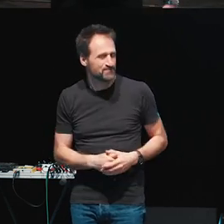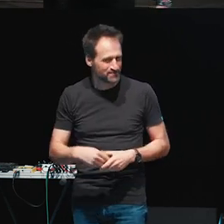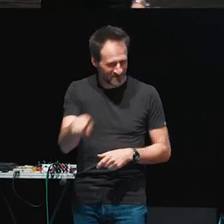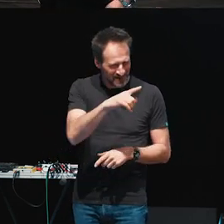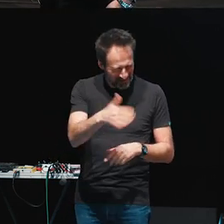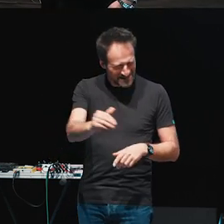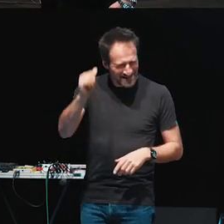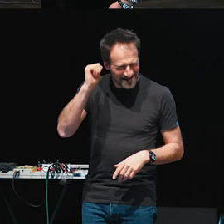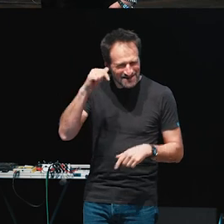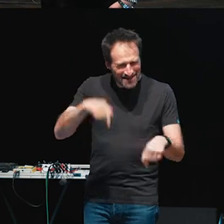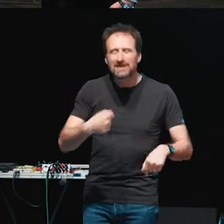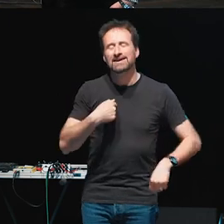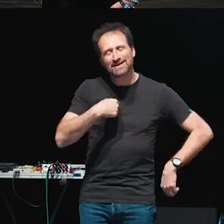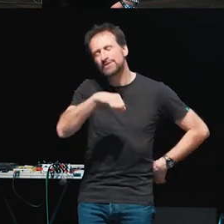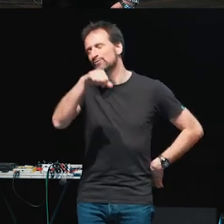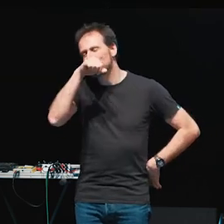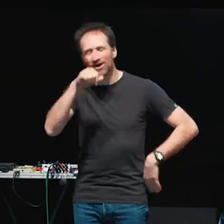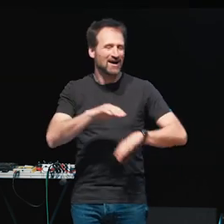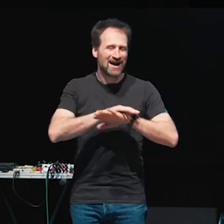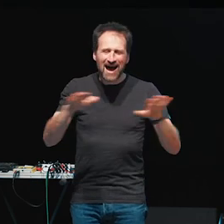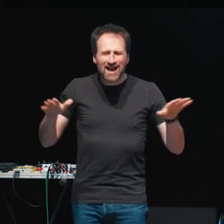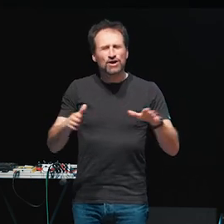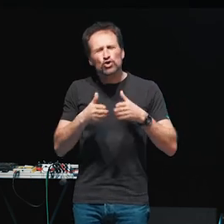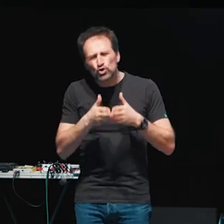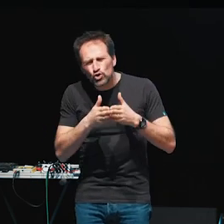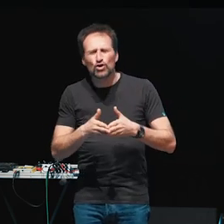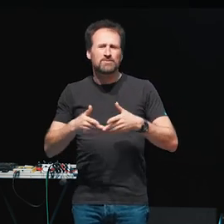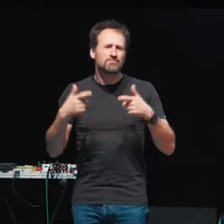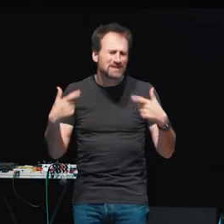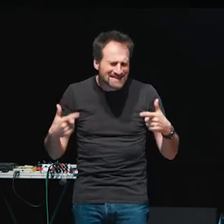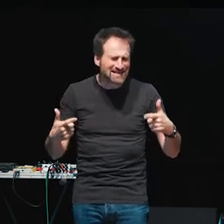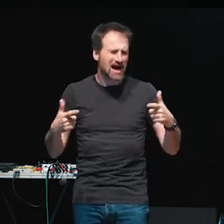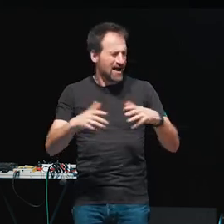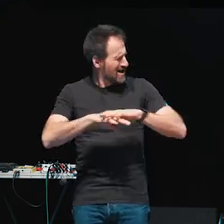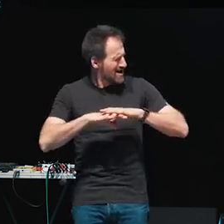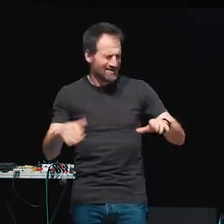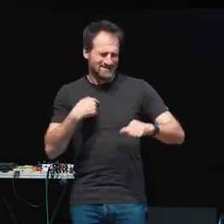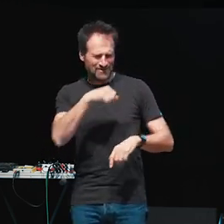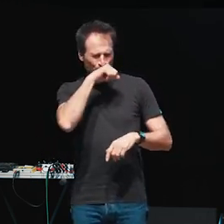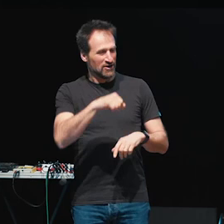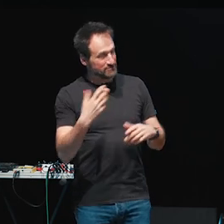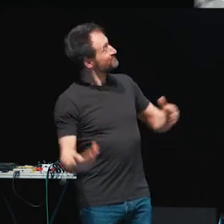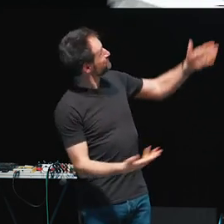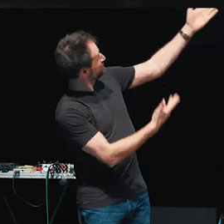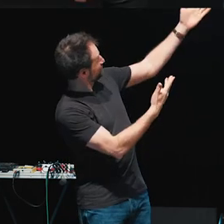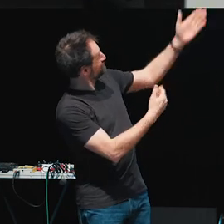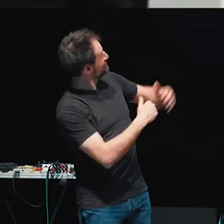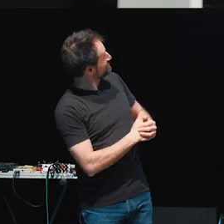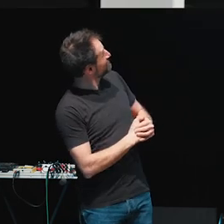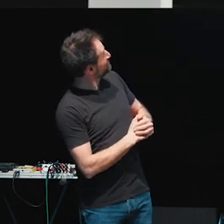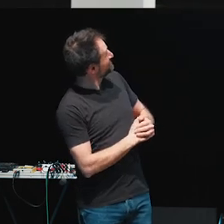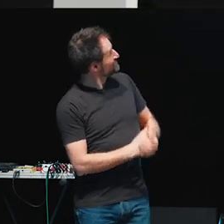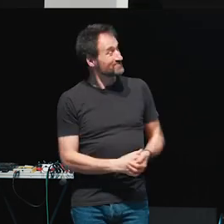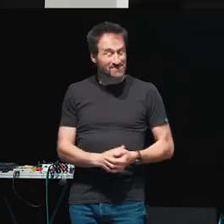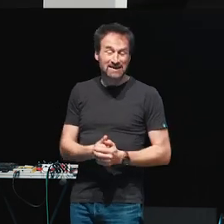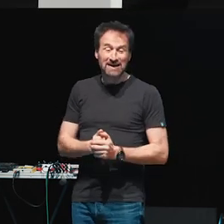of pies, and pizzas are my favorite one. Apple pie as well. Well, yeah, that's the picture over there.